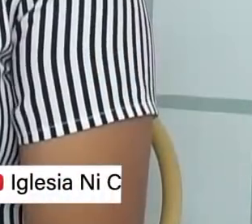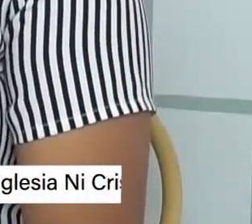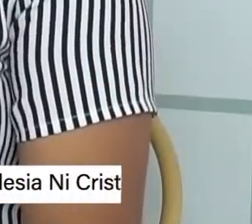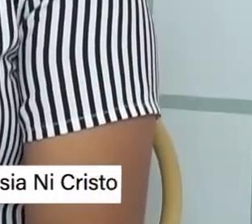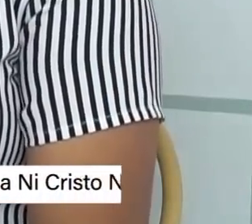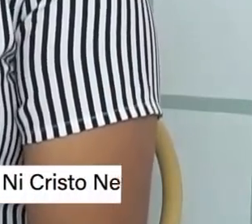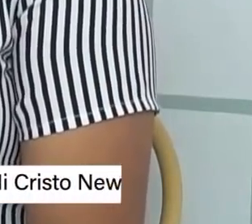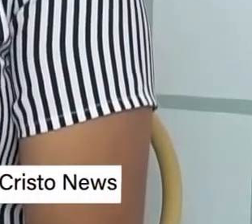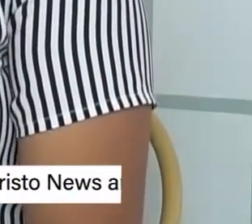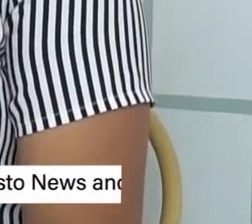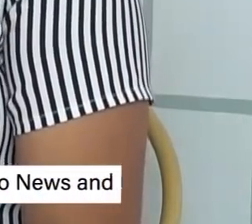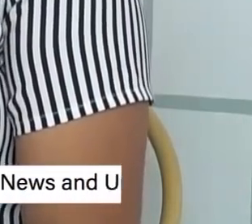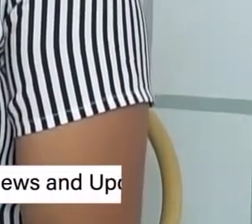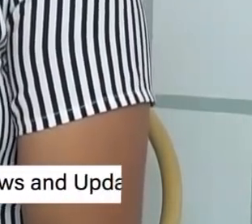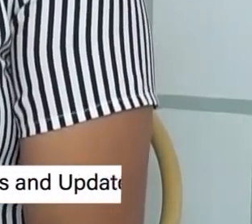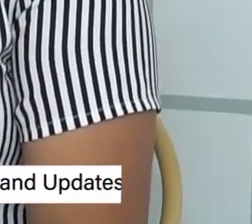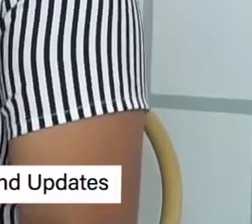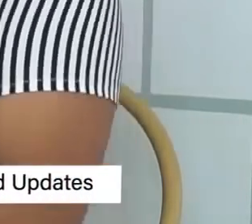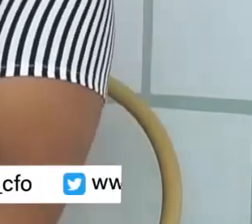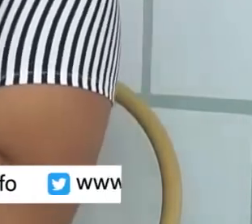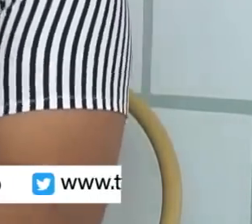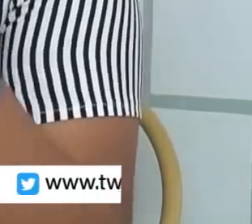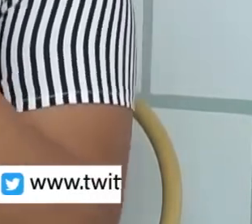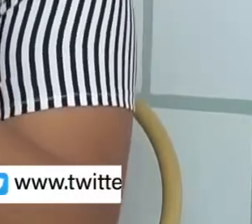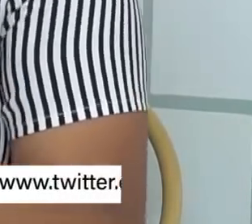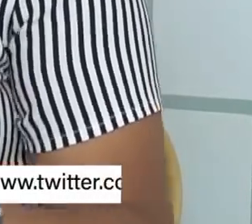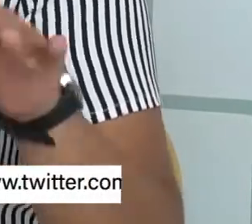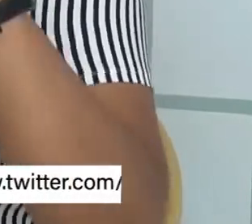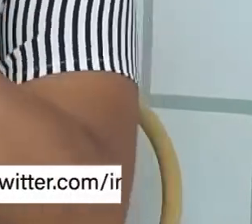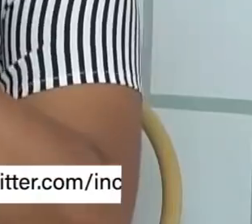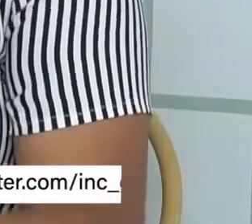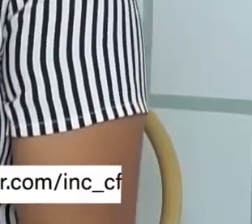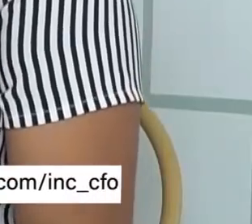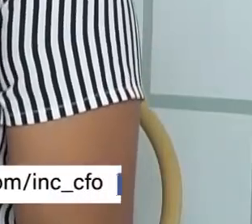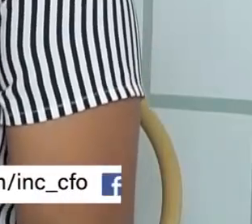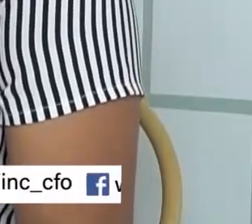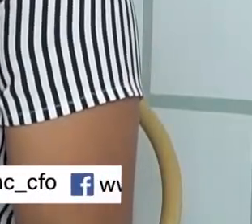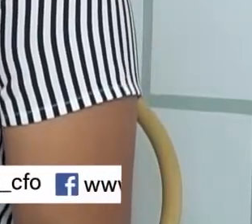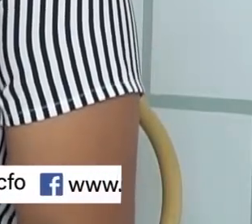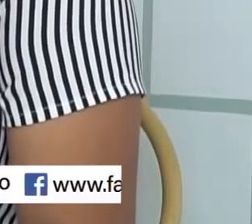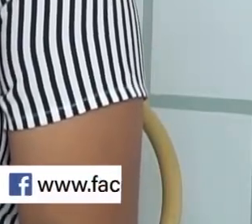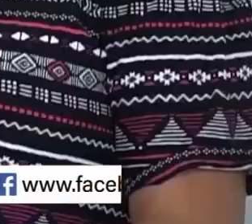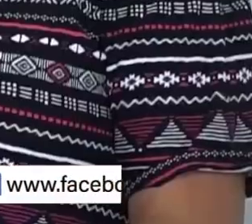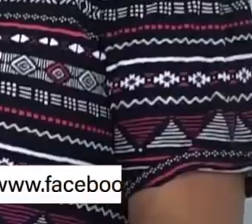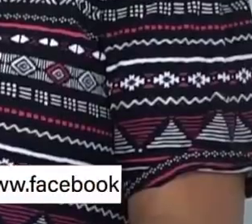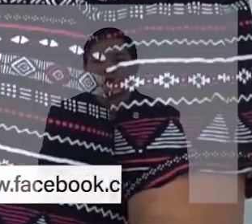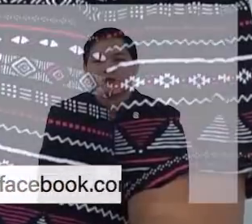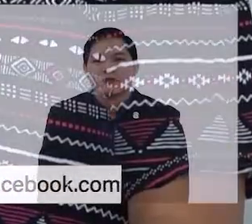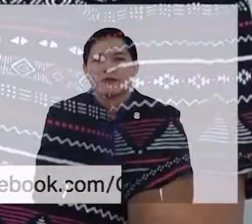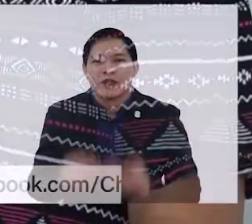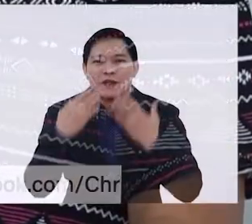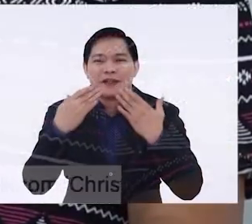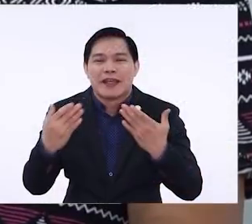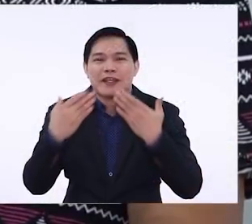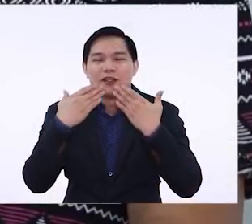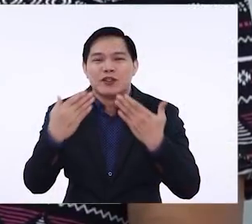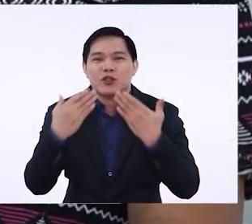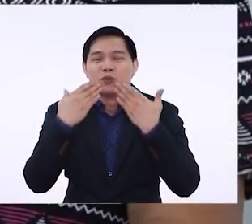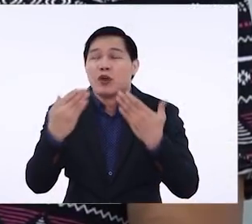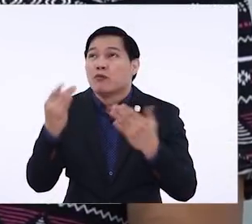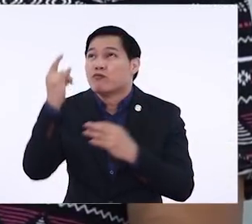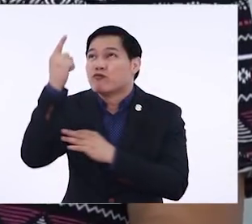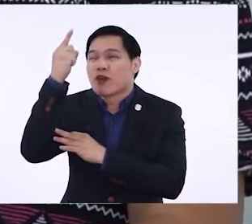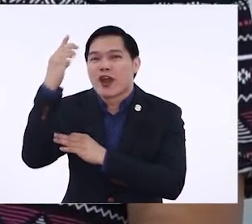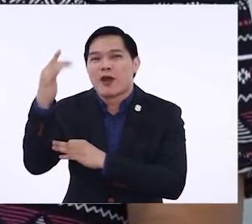As a CSD member, I feel the love of Brother Eduardo V. Manalo. Salamat po sa Panginoong